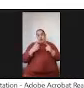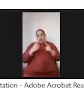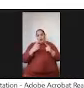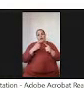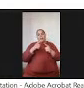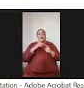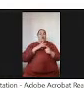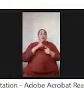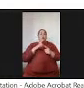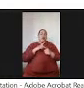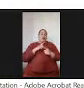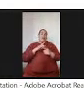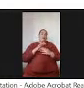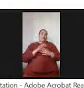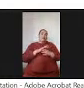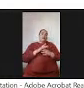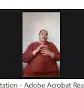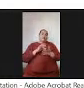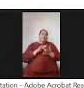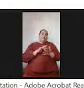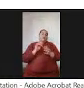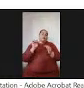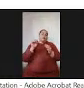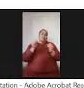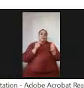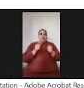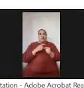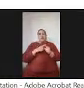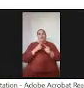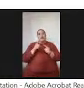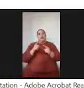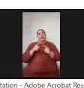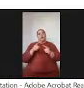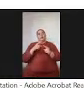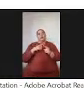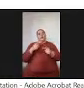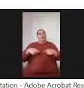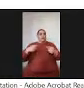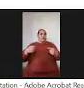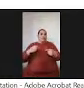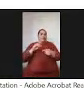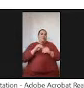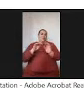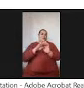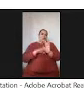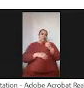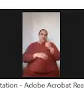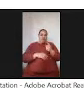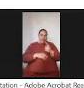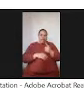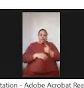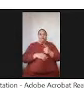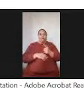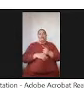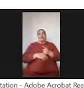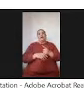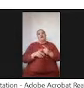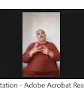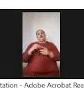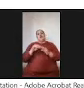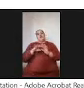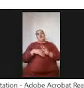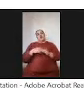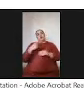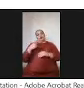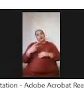to vacant posts. However, we fairly on track with regards to expenditure on Program 1. With regards to Program 2,